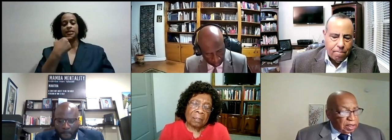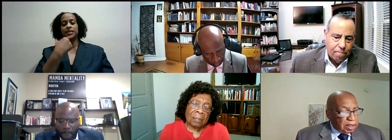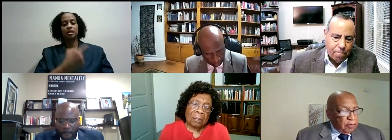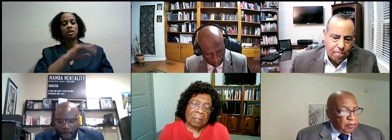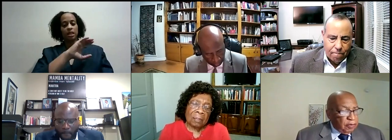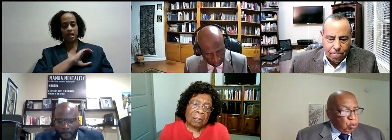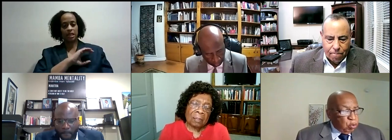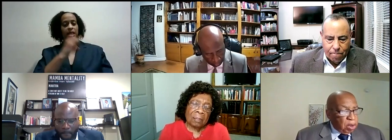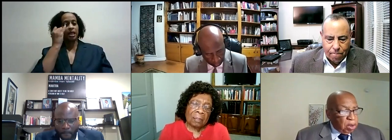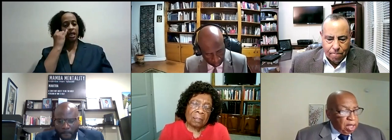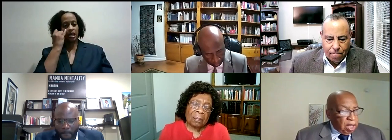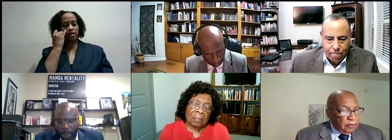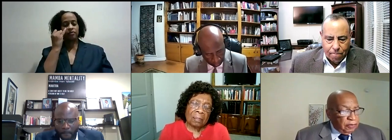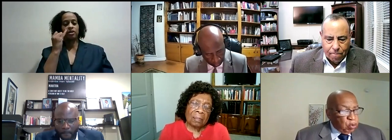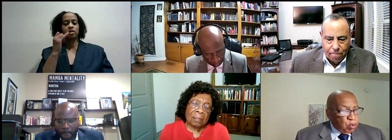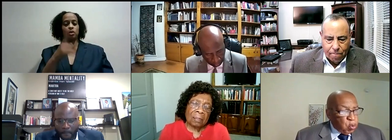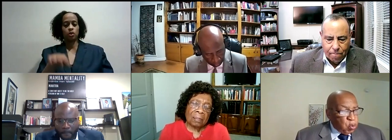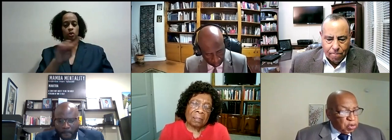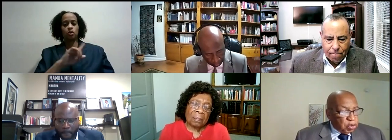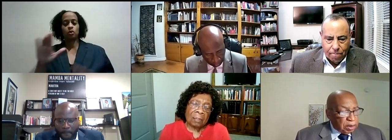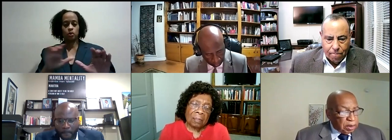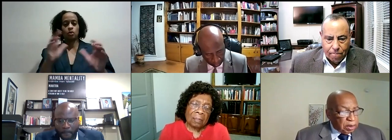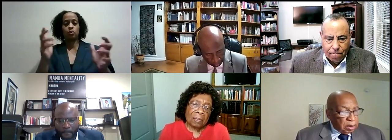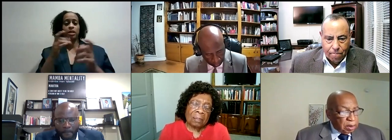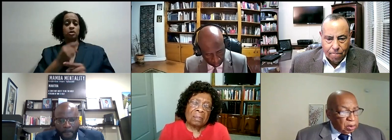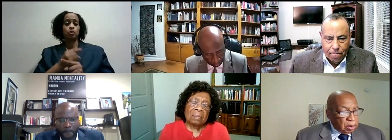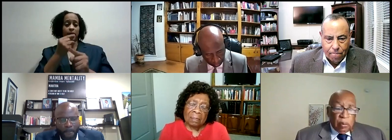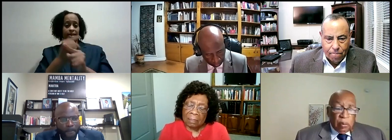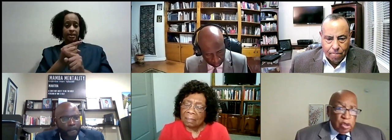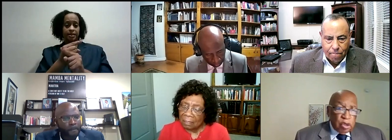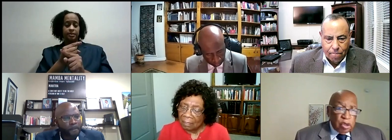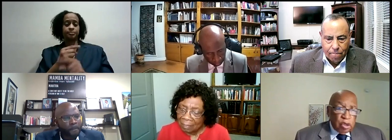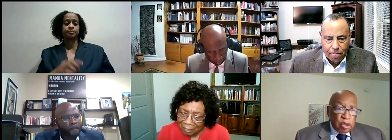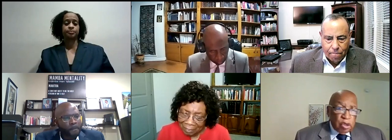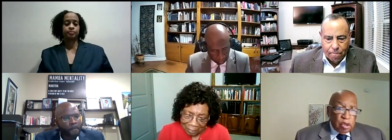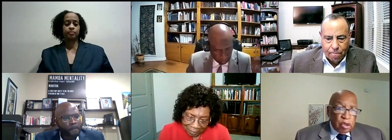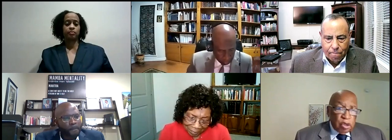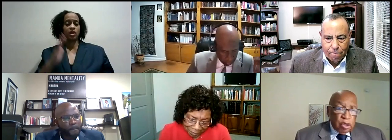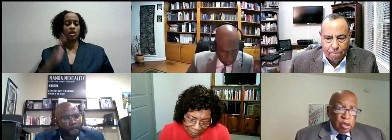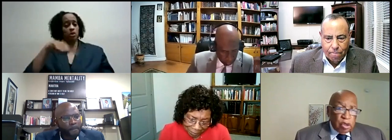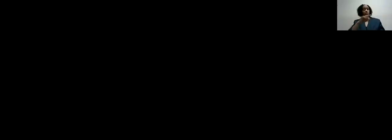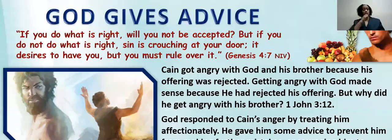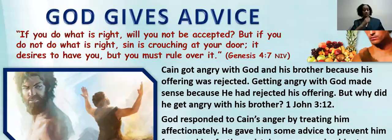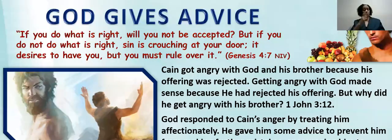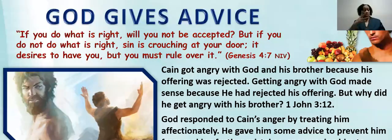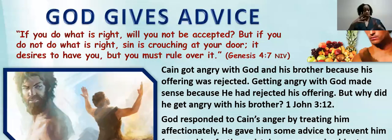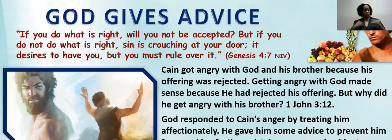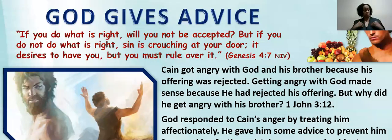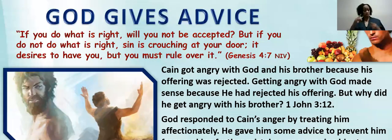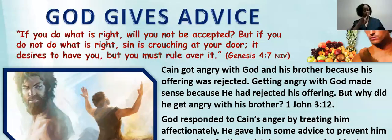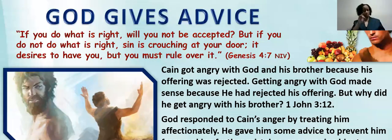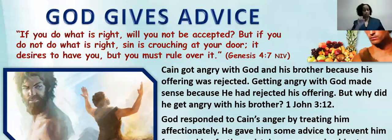says, if you do what is right, will you not be accepted?